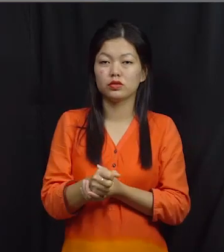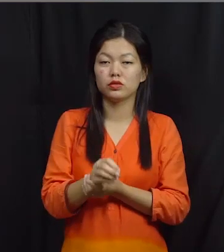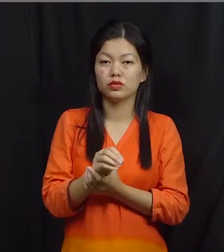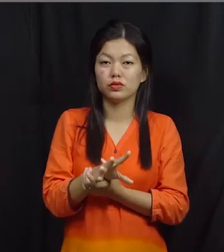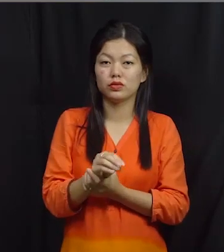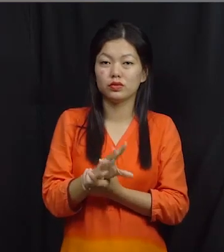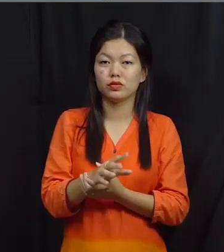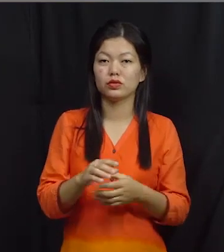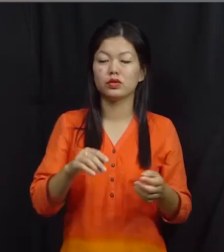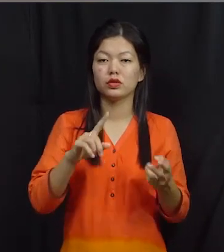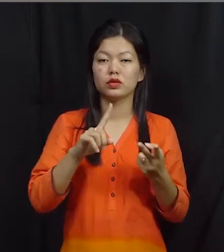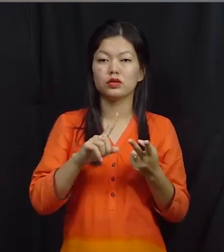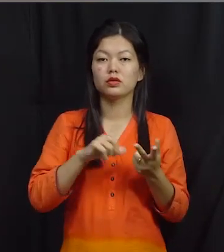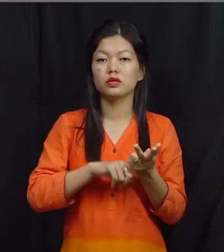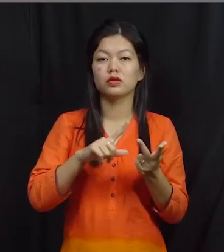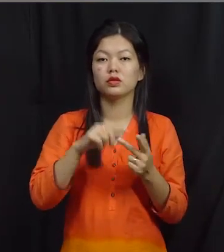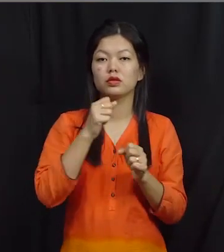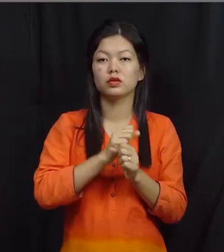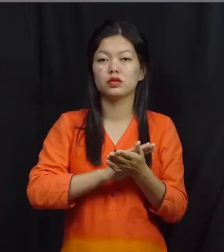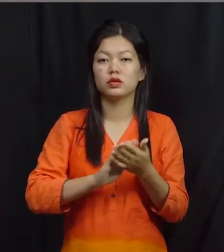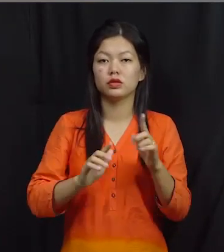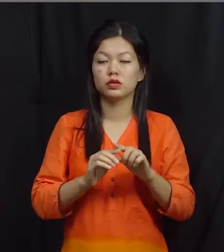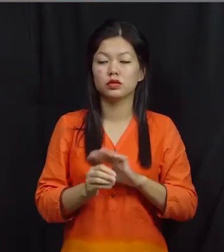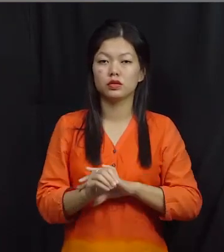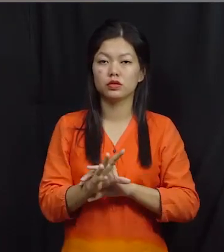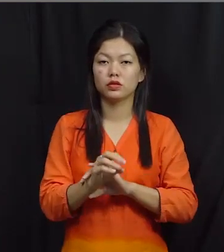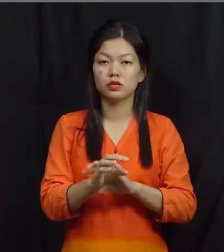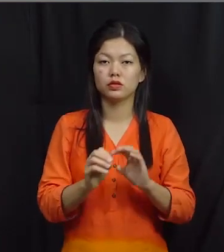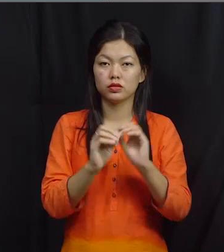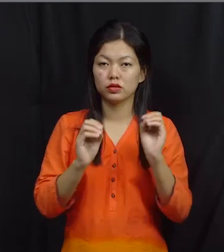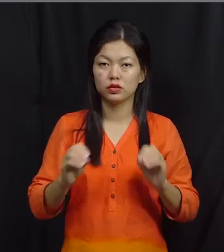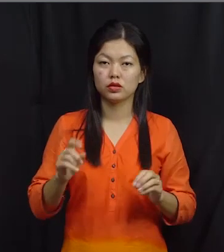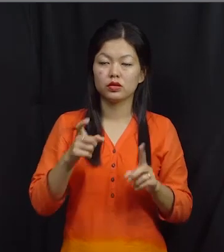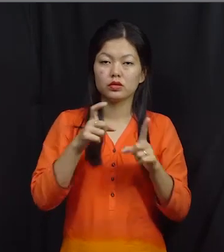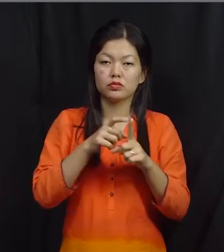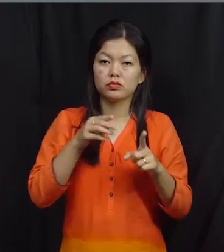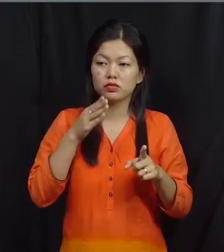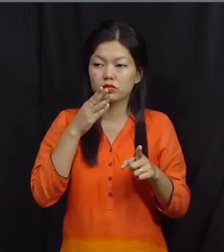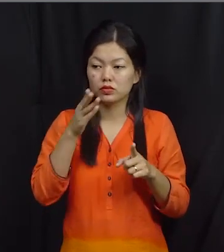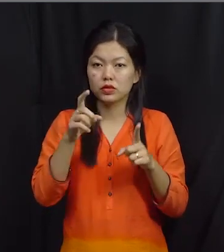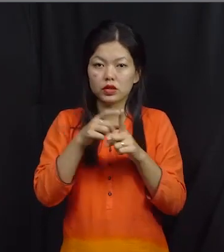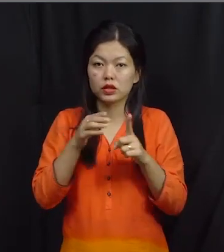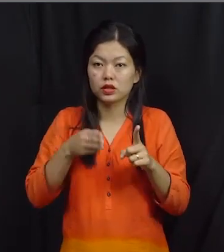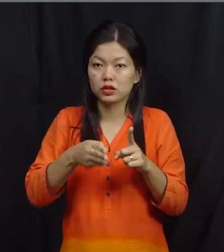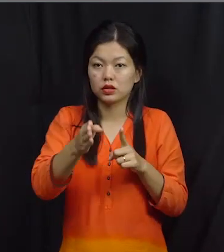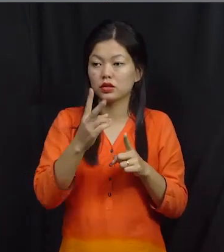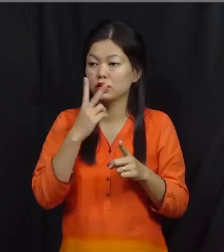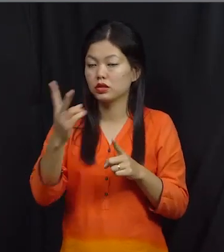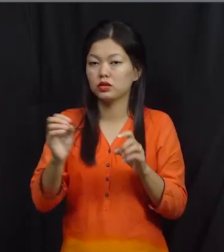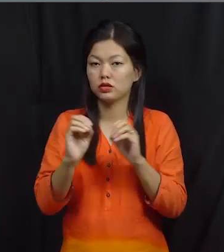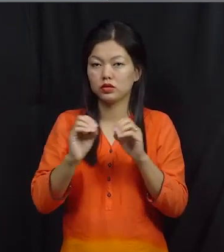will be quite directionless, isn't it? And then you will not know where you're going, right? So without